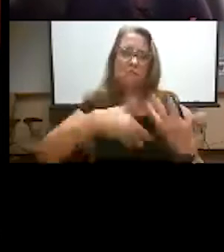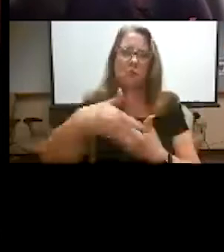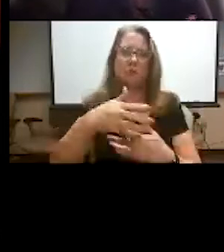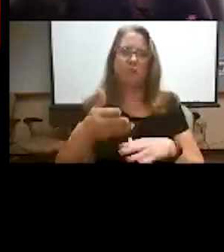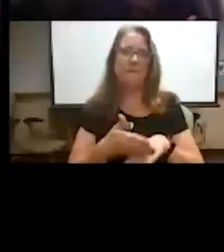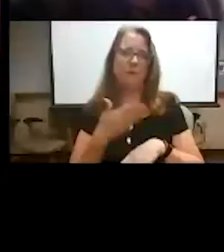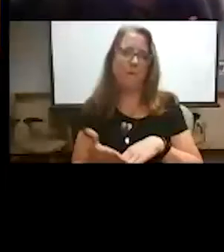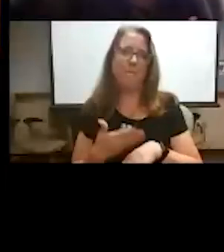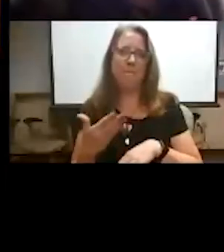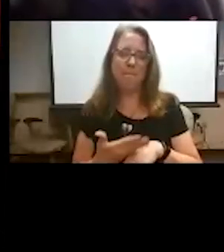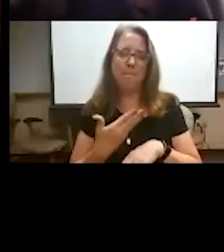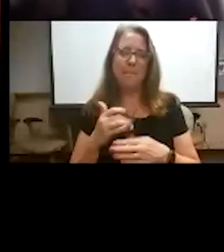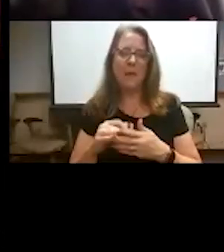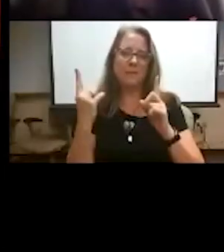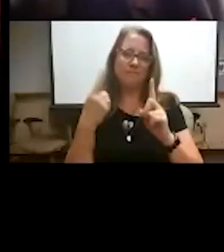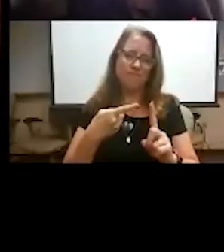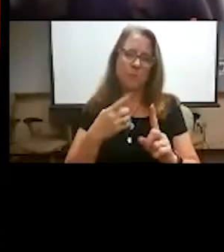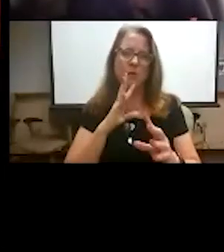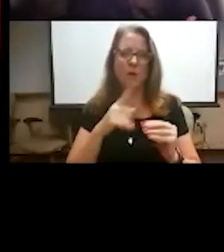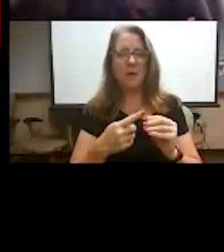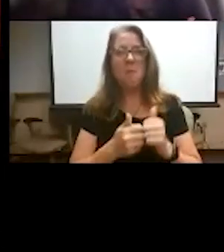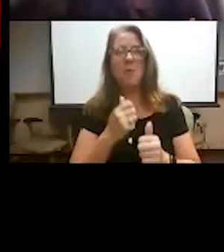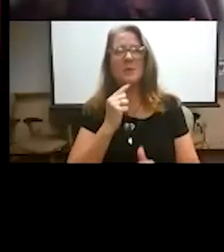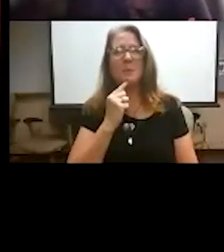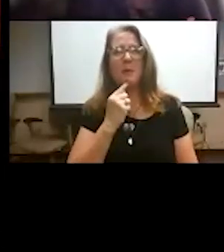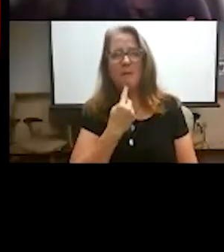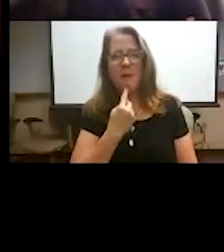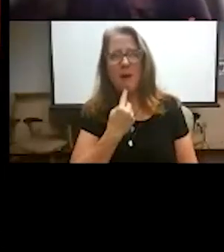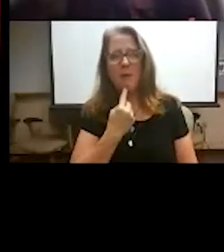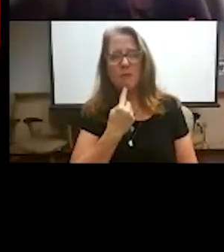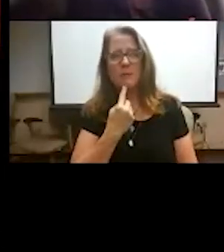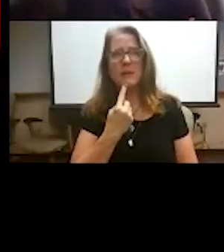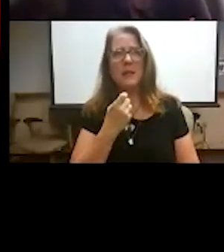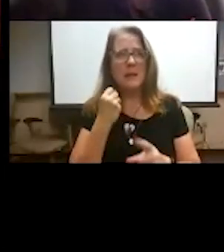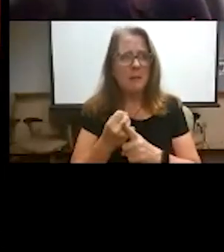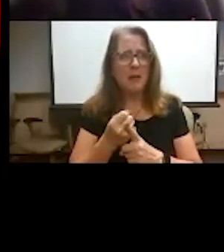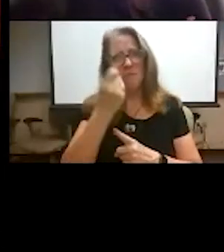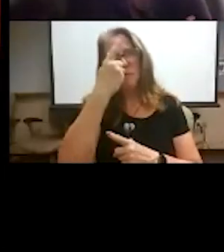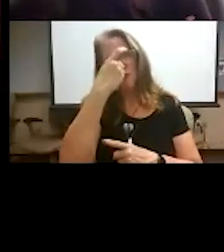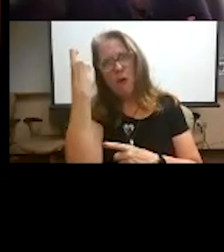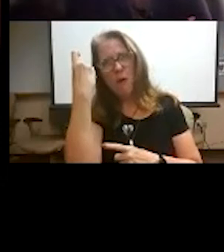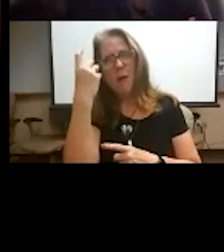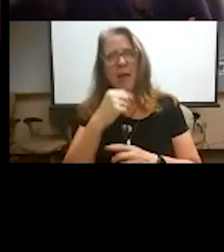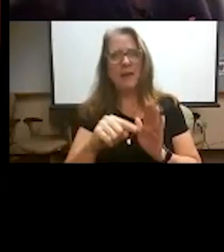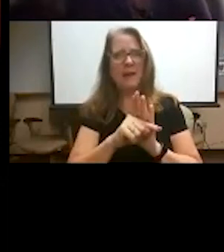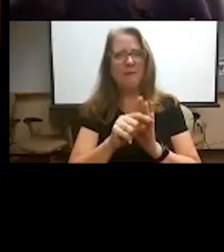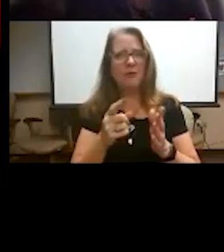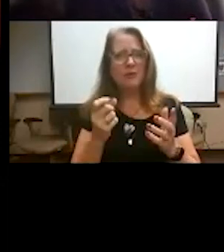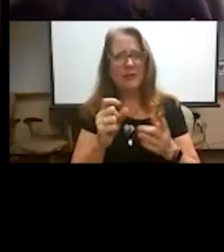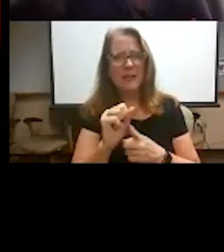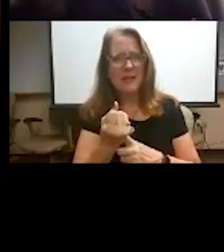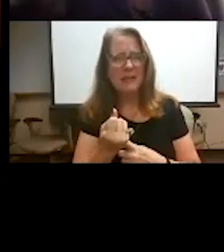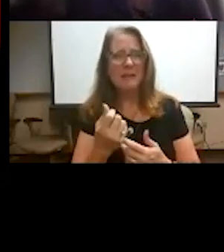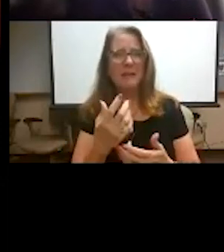talking about. One of the most profound impacts of understanding trauma and adversity and its impact on health,